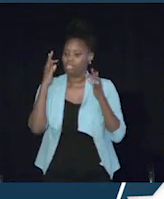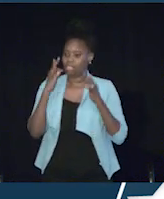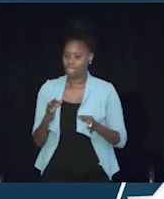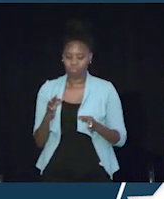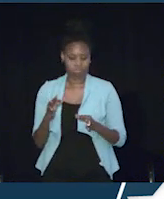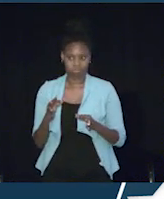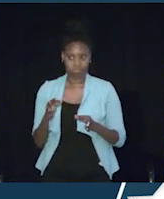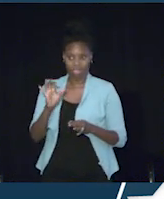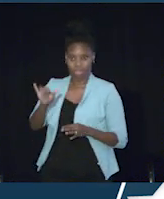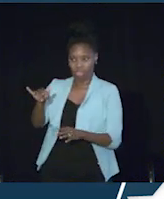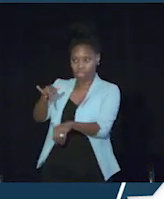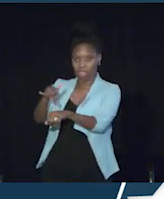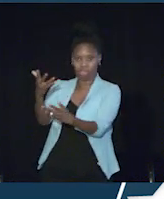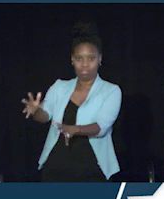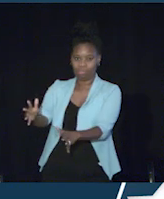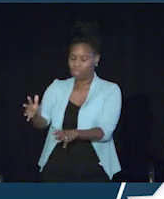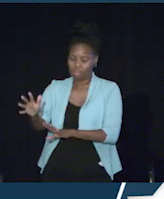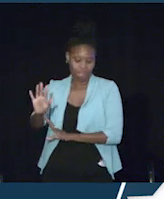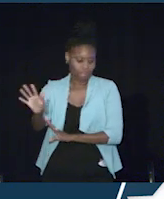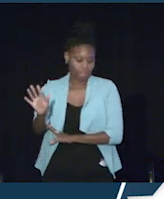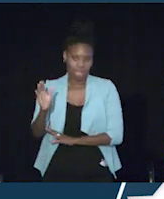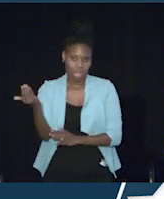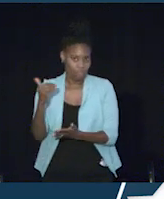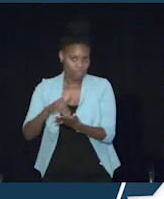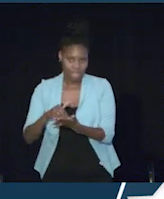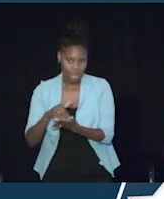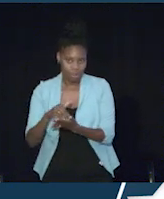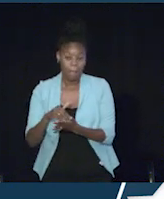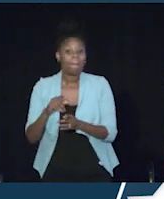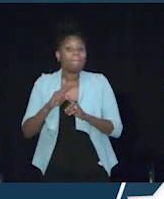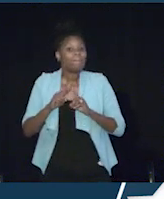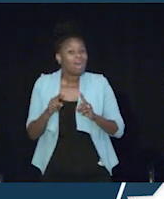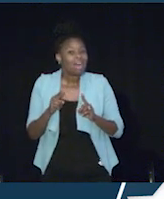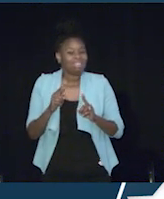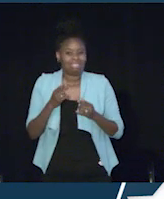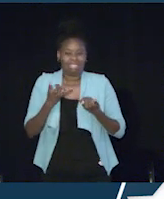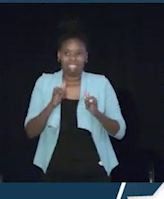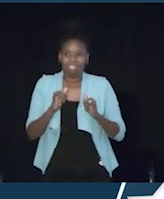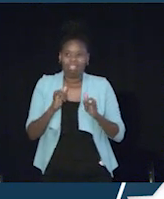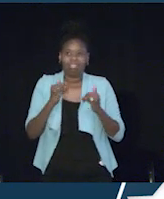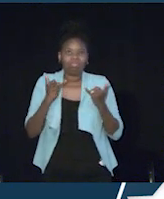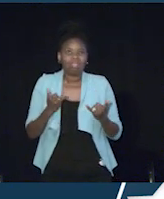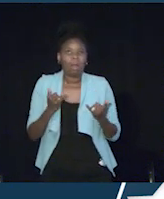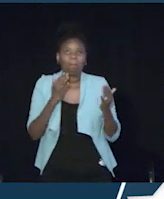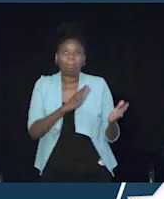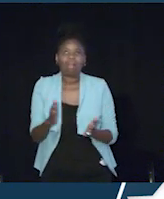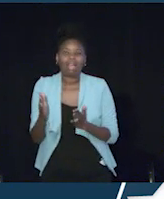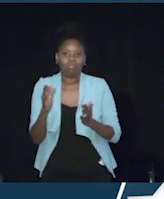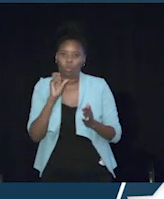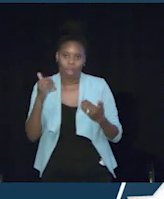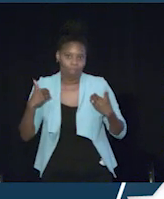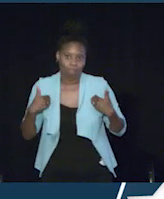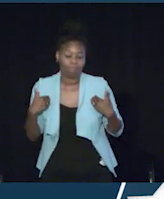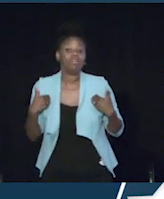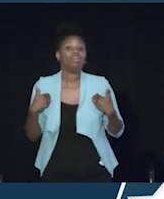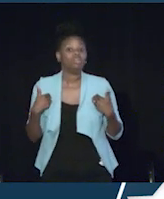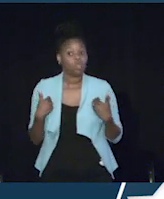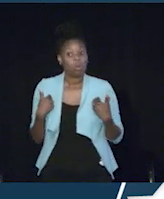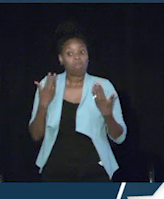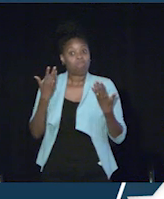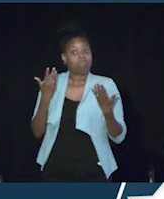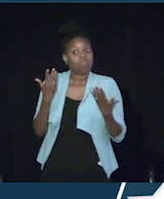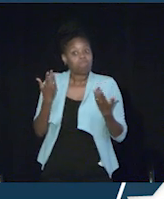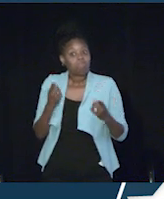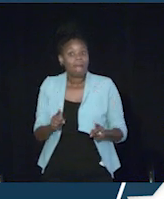to prison, but he also didn't really know what he wanted to do with his life. So when he was released, he kind of